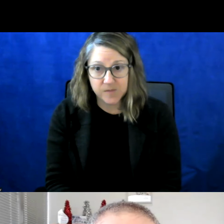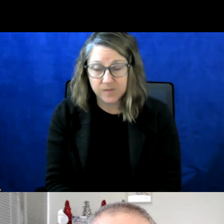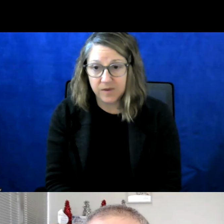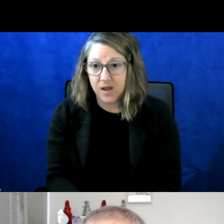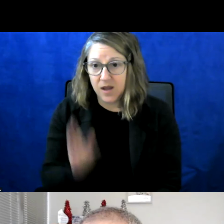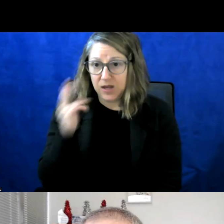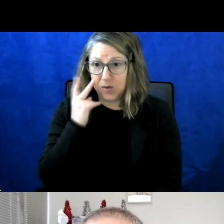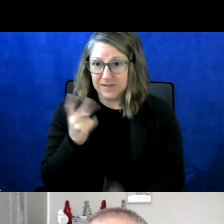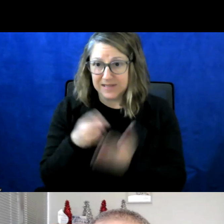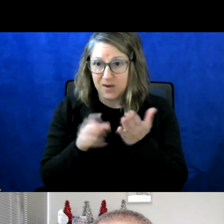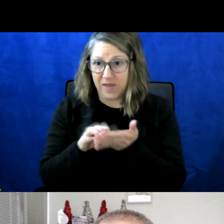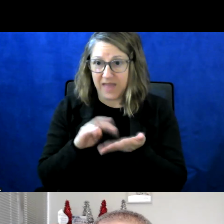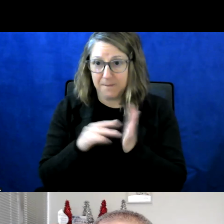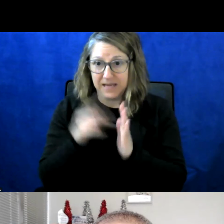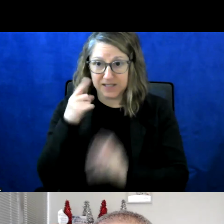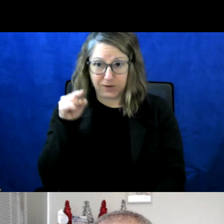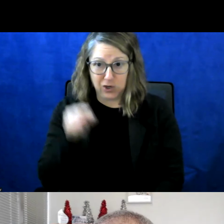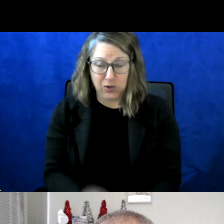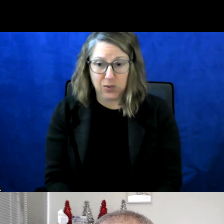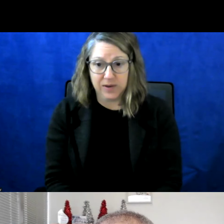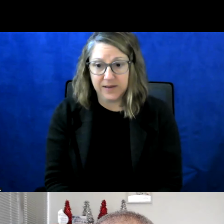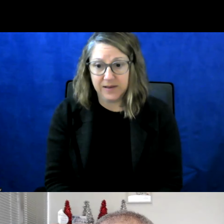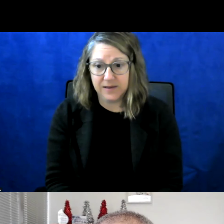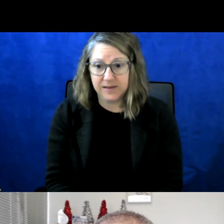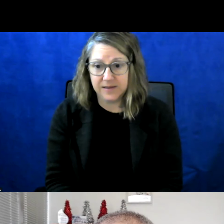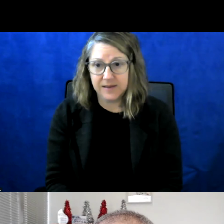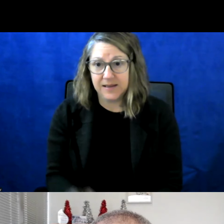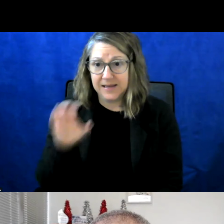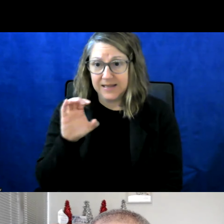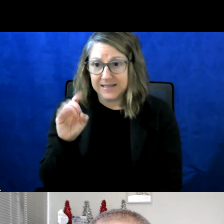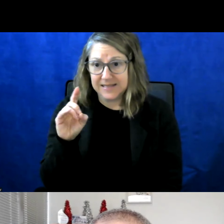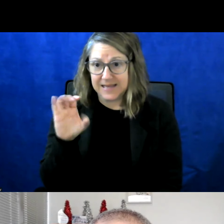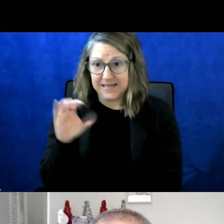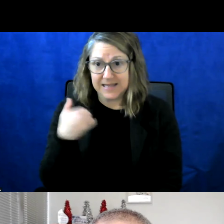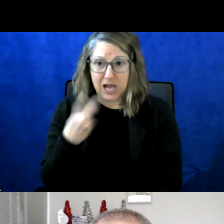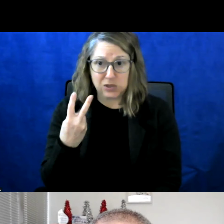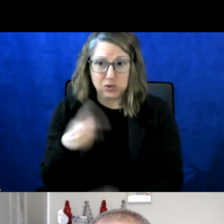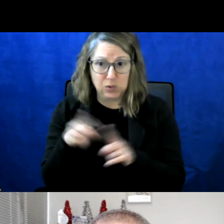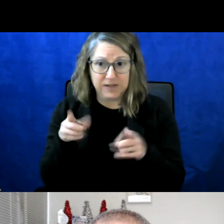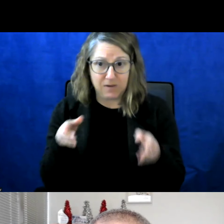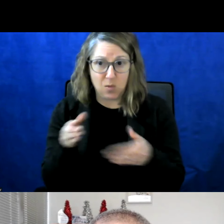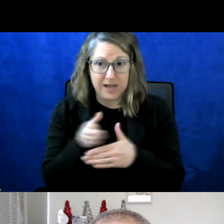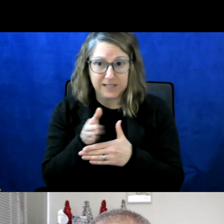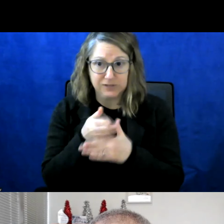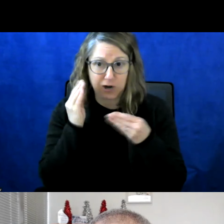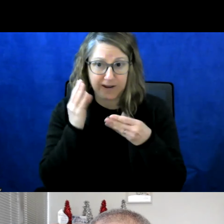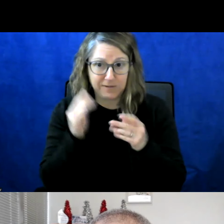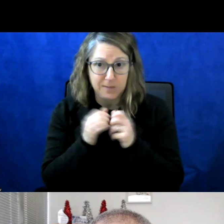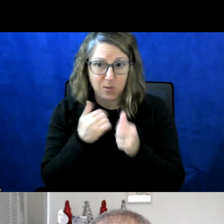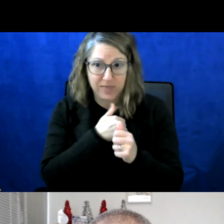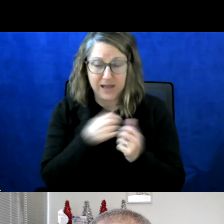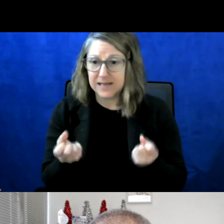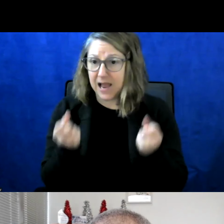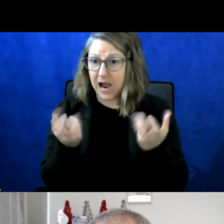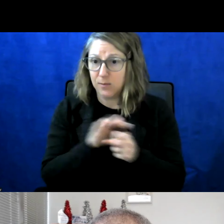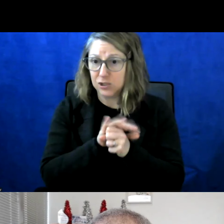you. Now, the CDC has two different ways of sharing information with us, how much COVID